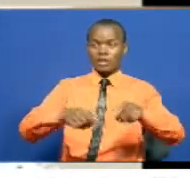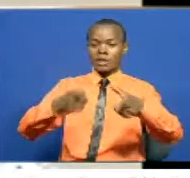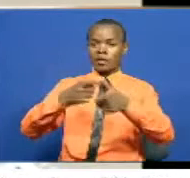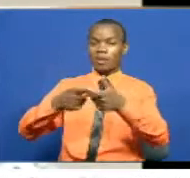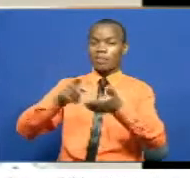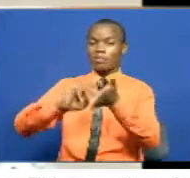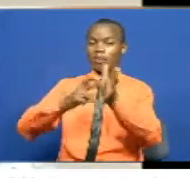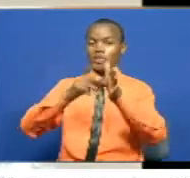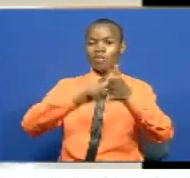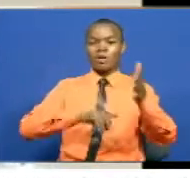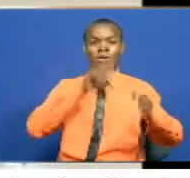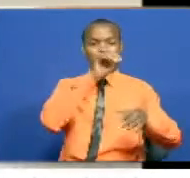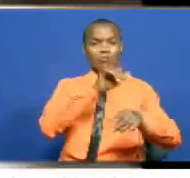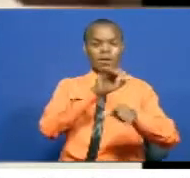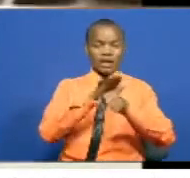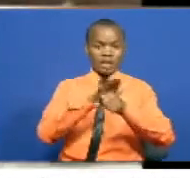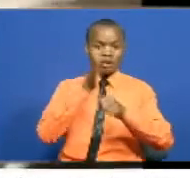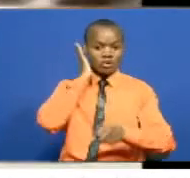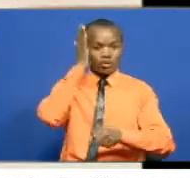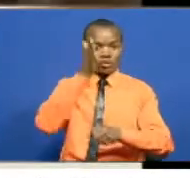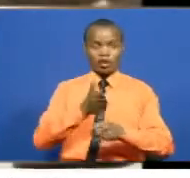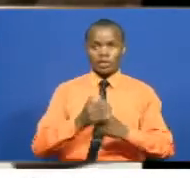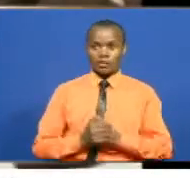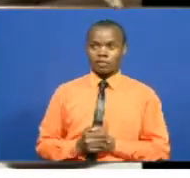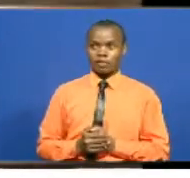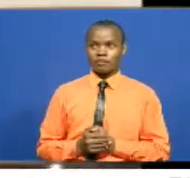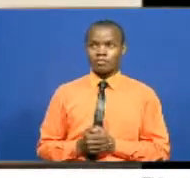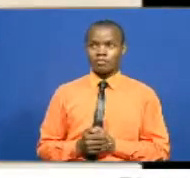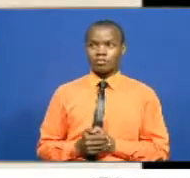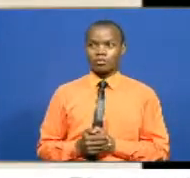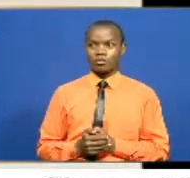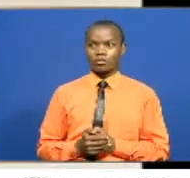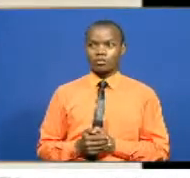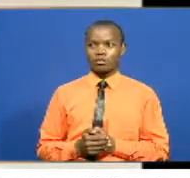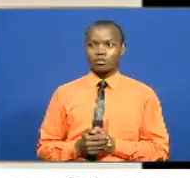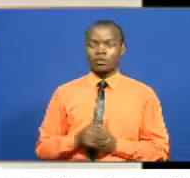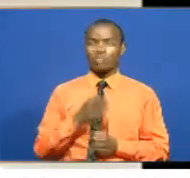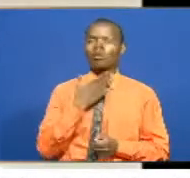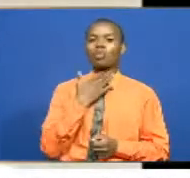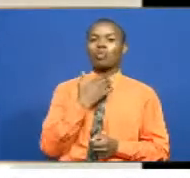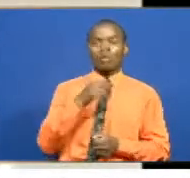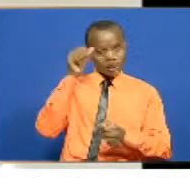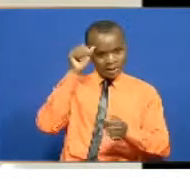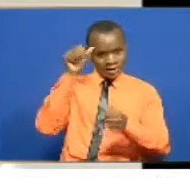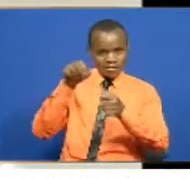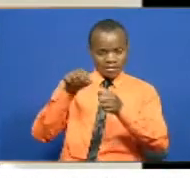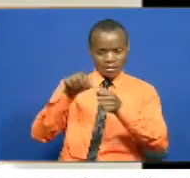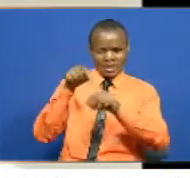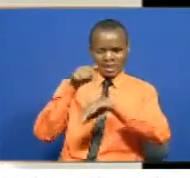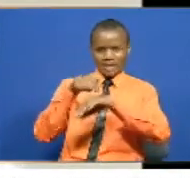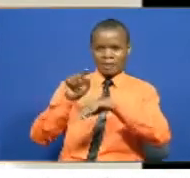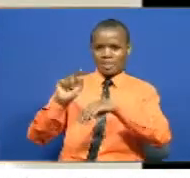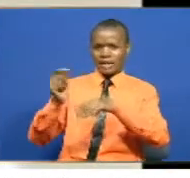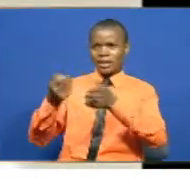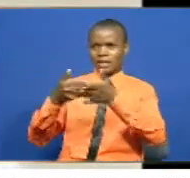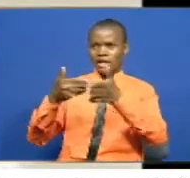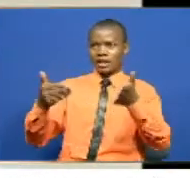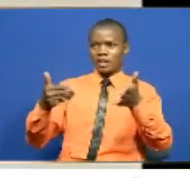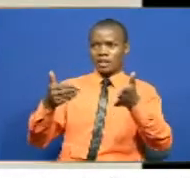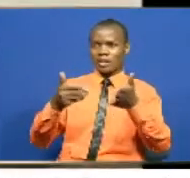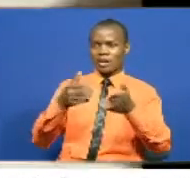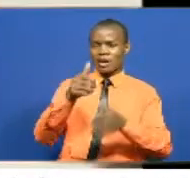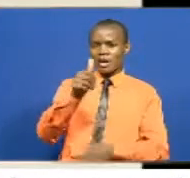lot. I want to go back to the past to remember that Kenya played in the African. You went to the